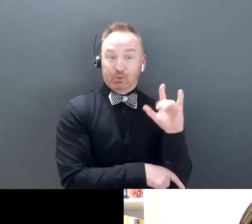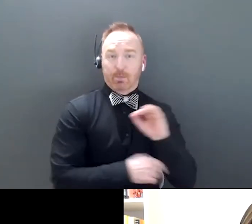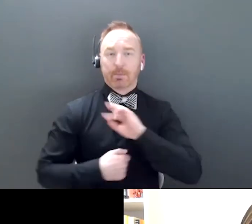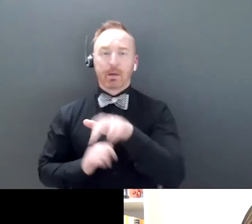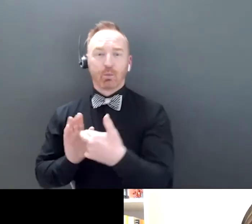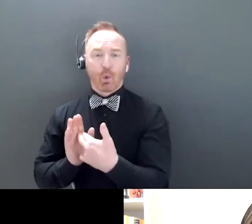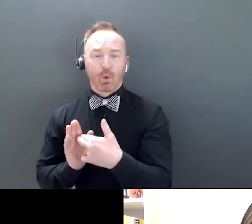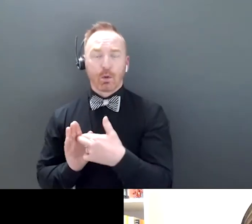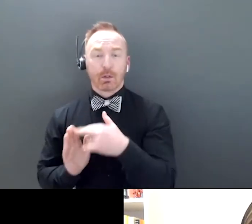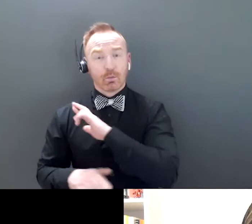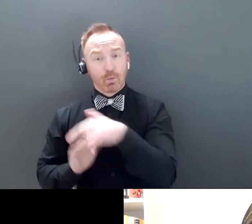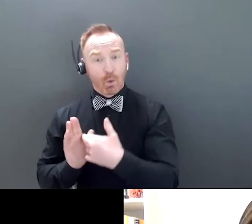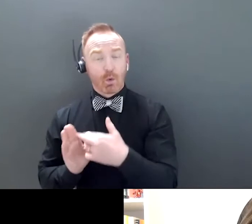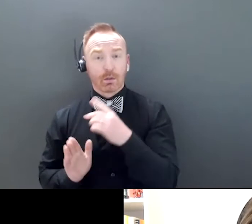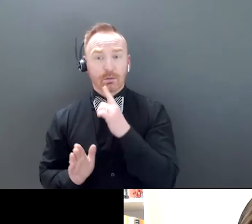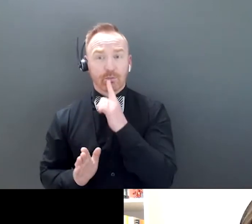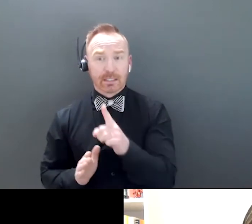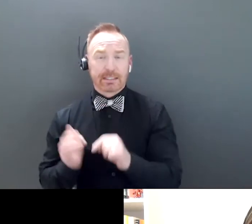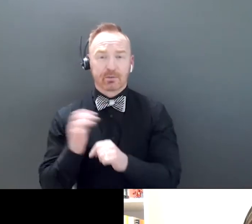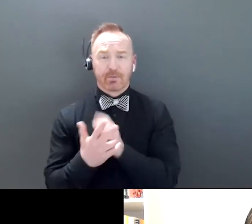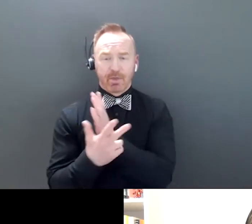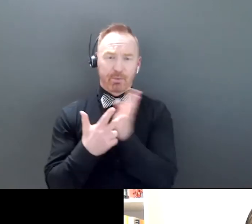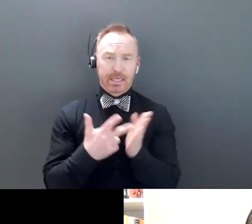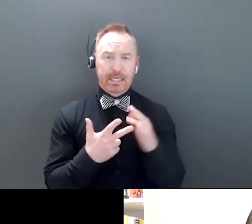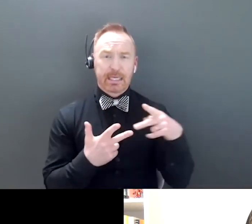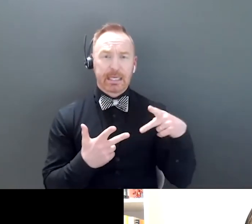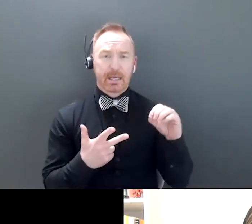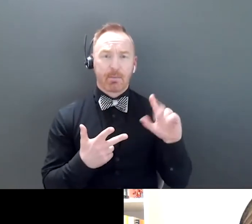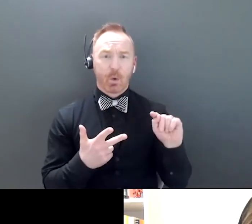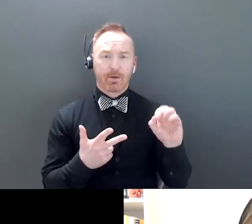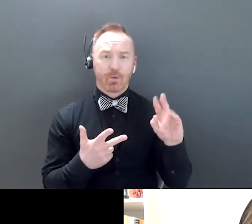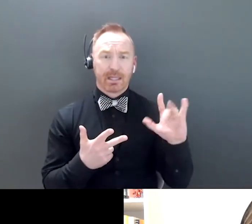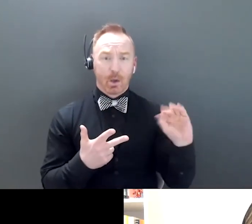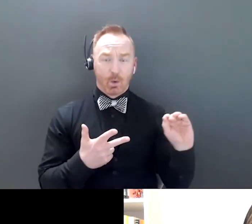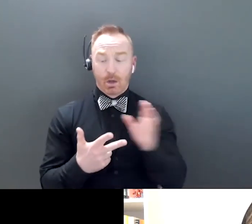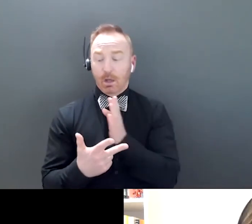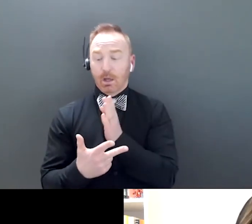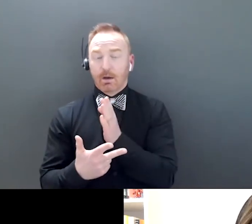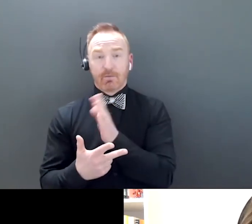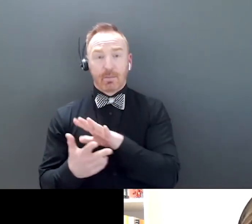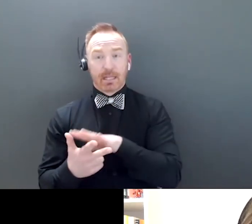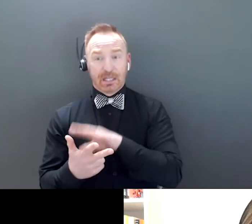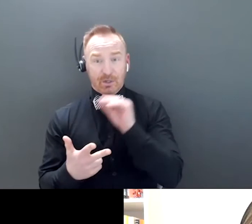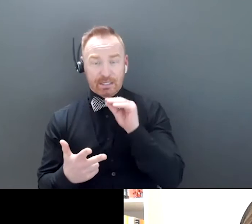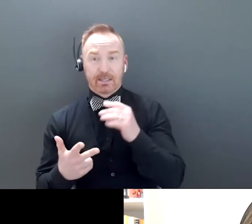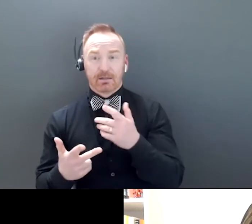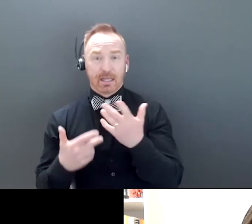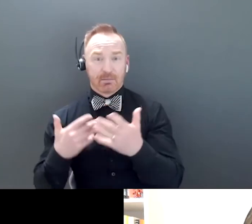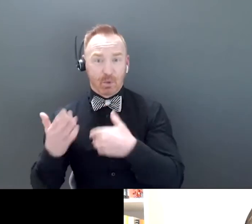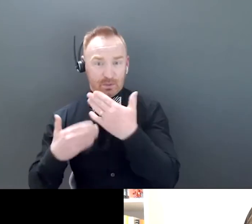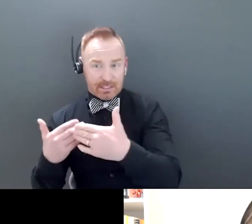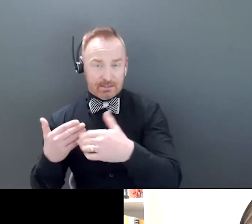about three portfolios, right? So it's about within learning strategies for the